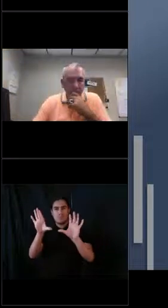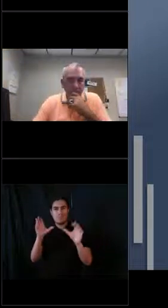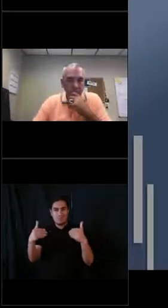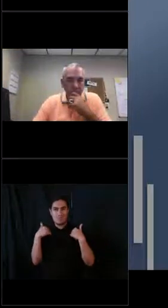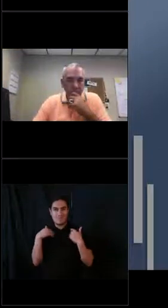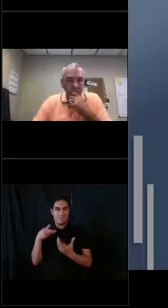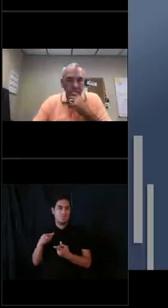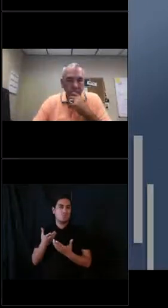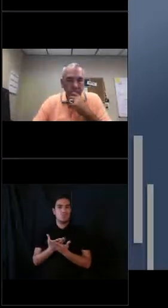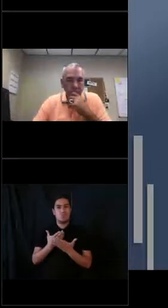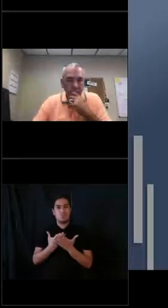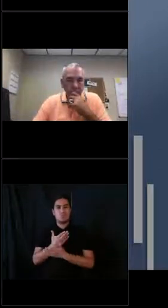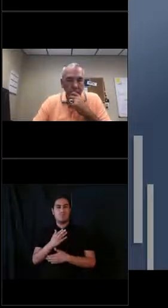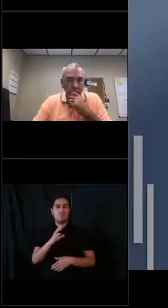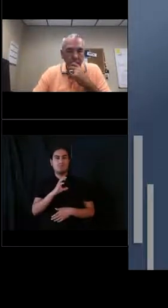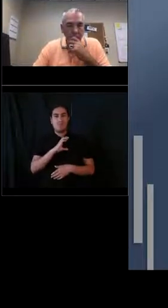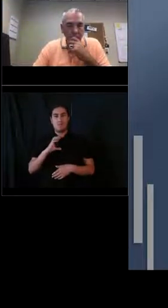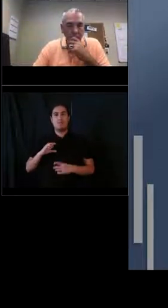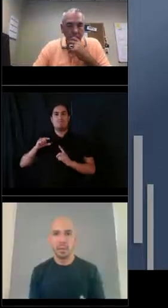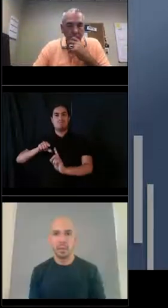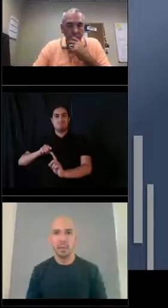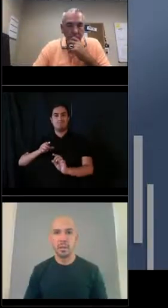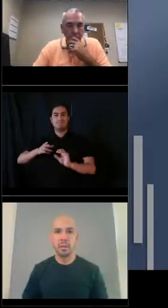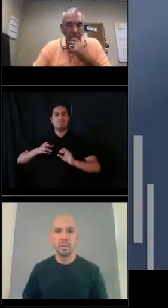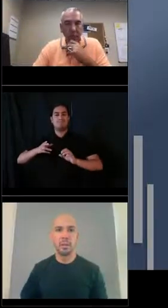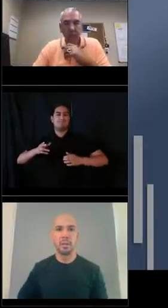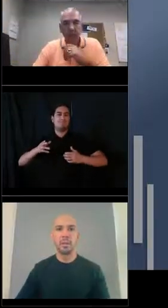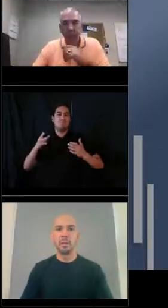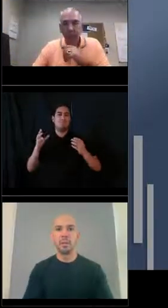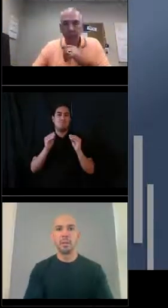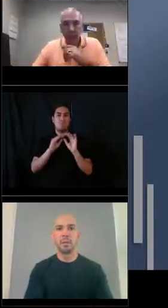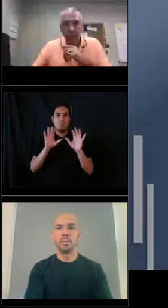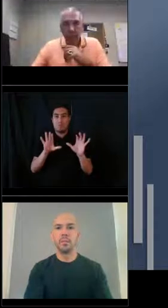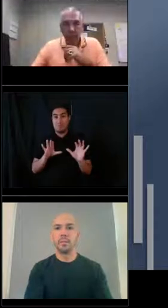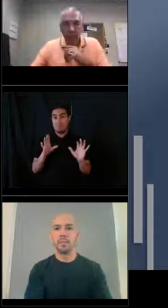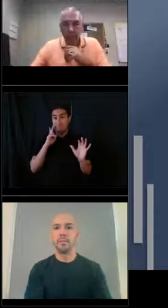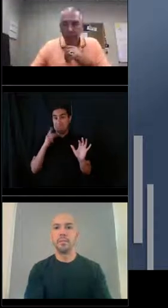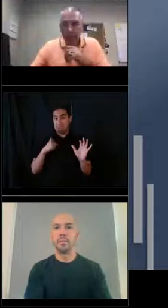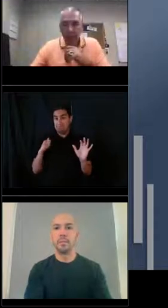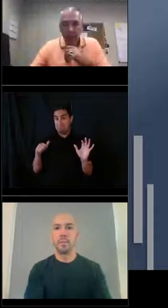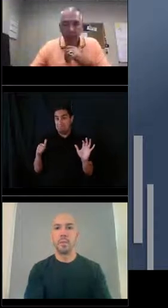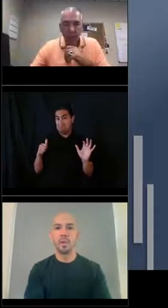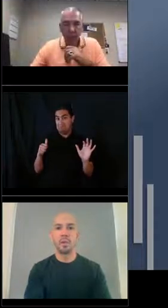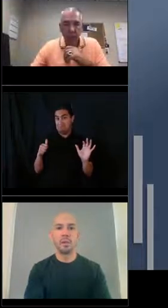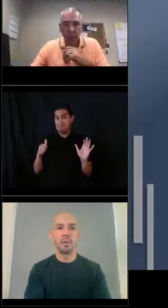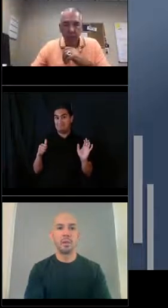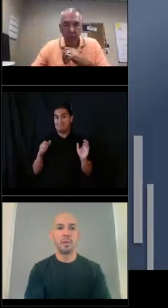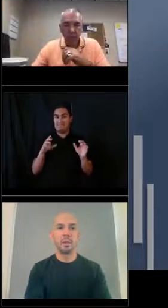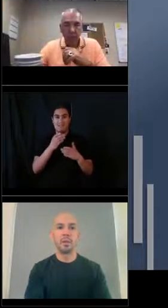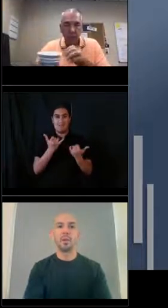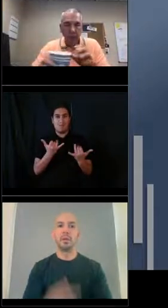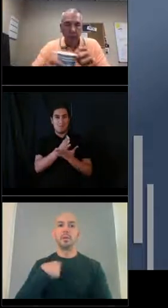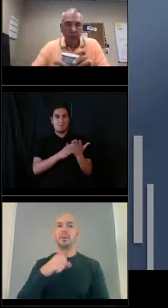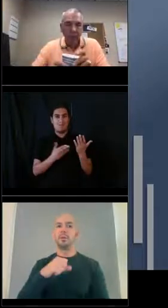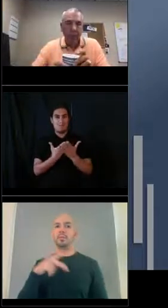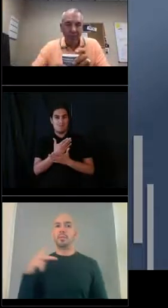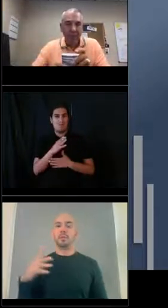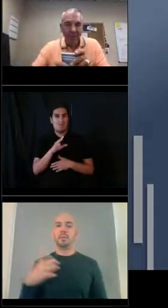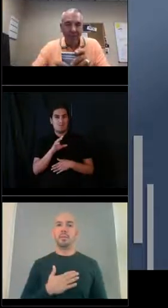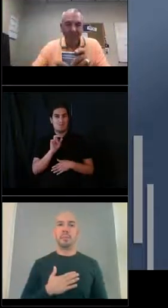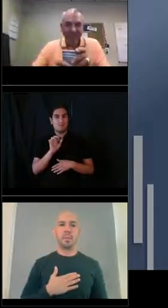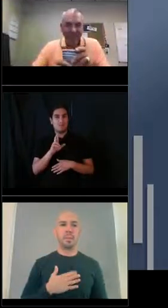a new uh colleague it's even more wonderful that i am now not part of the new commissioners uh